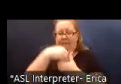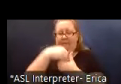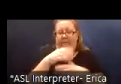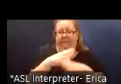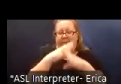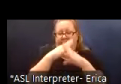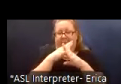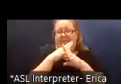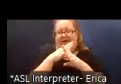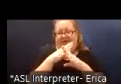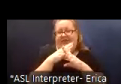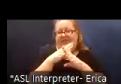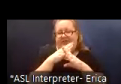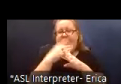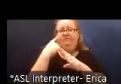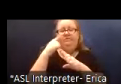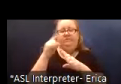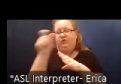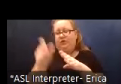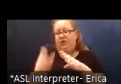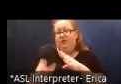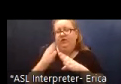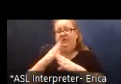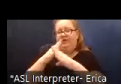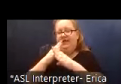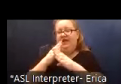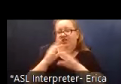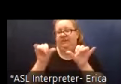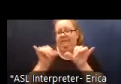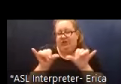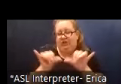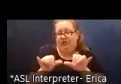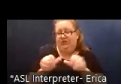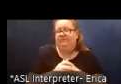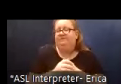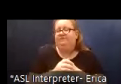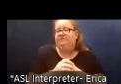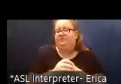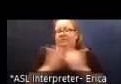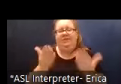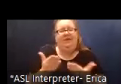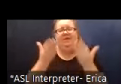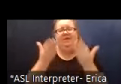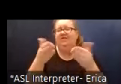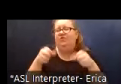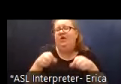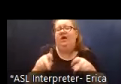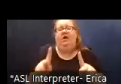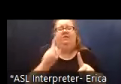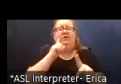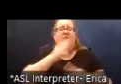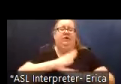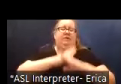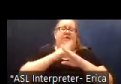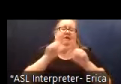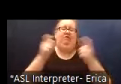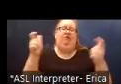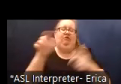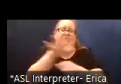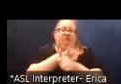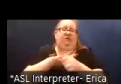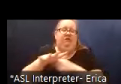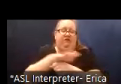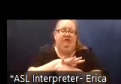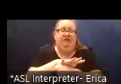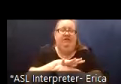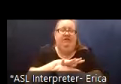barriers into coastal protection measures gives you the opportunity to protect larger areas, but